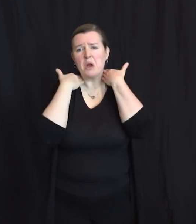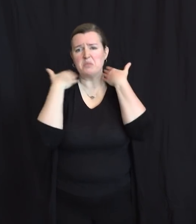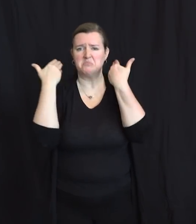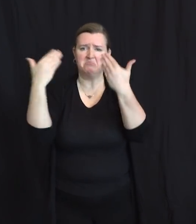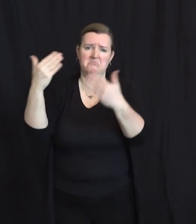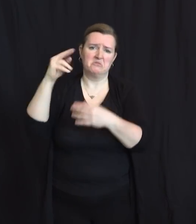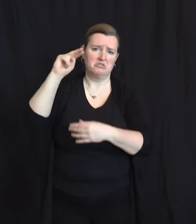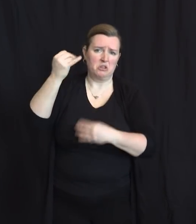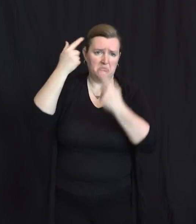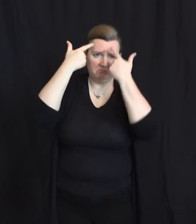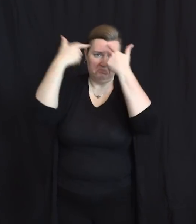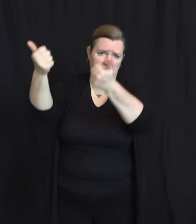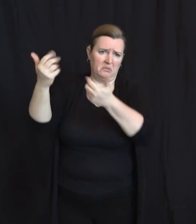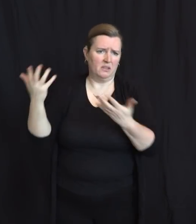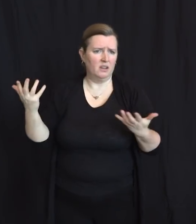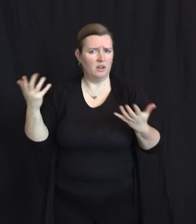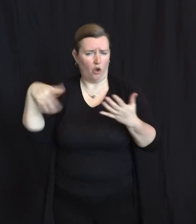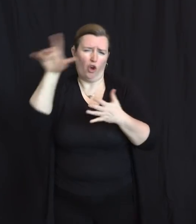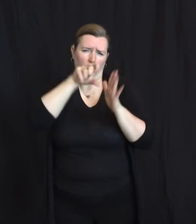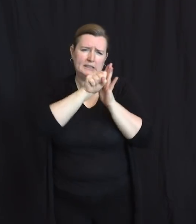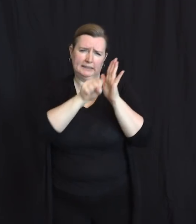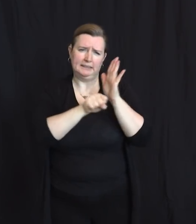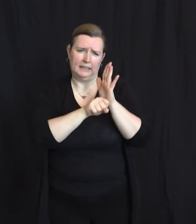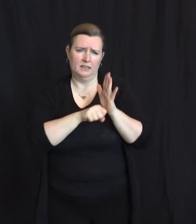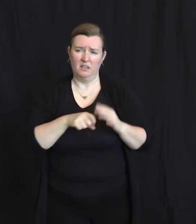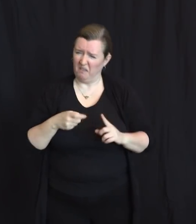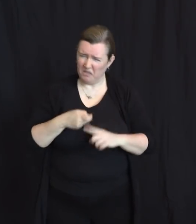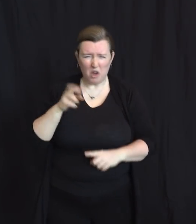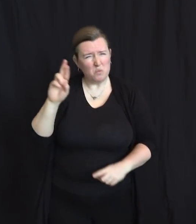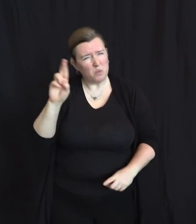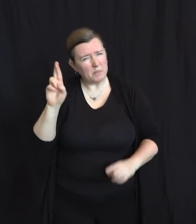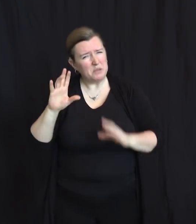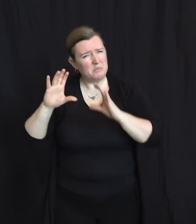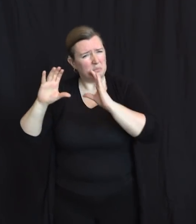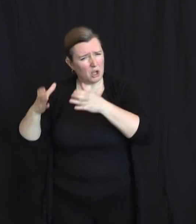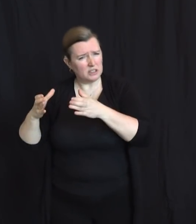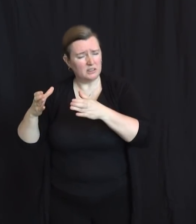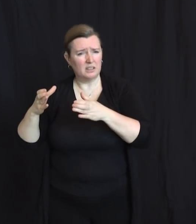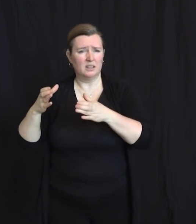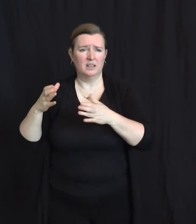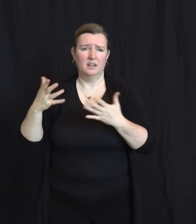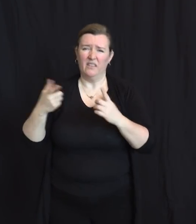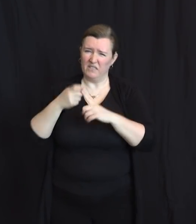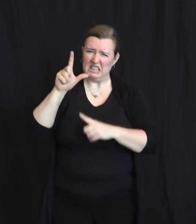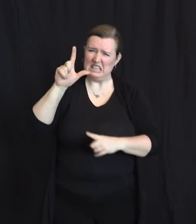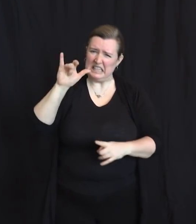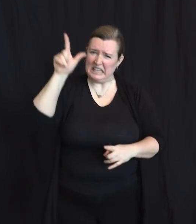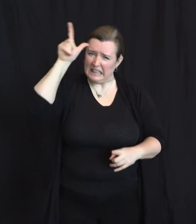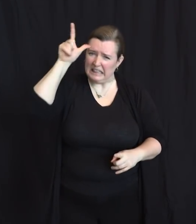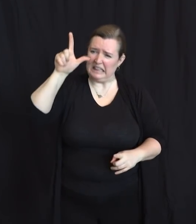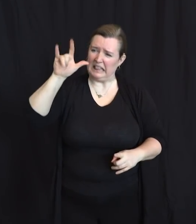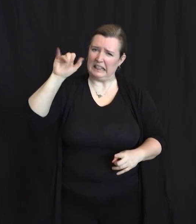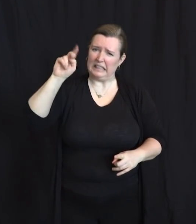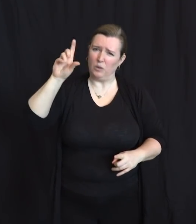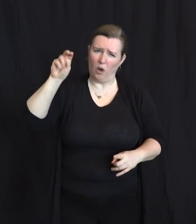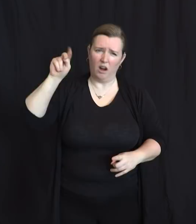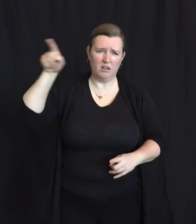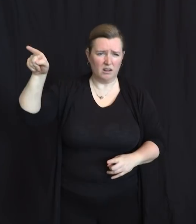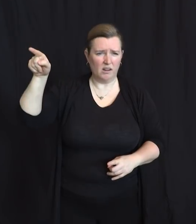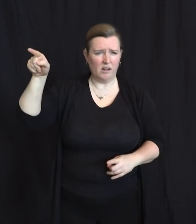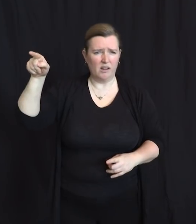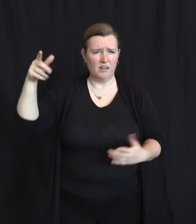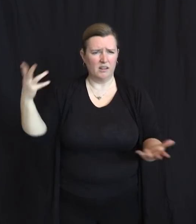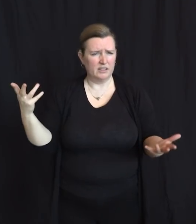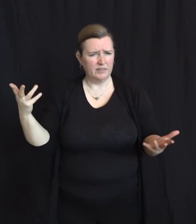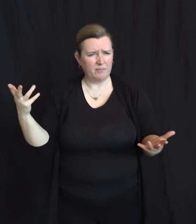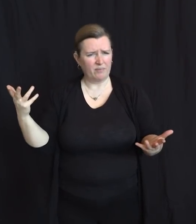from the party of Abraham Lincoln, of Theodore Roosevelt, and Ronald Reagan, three American